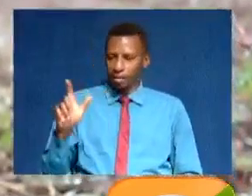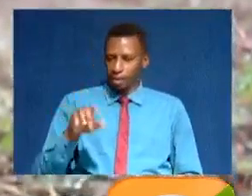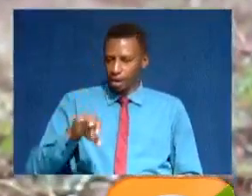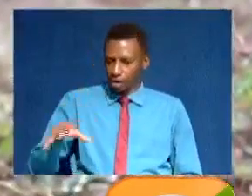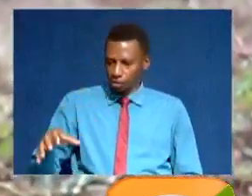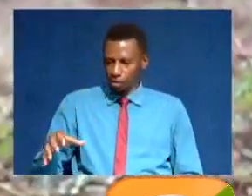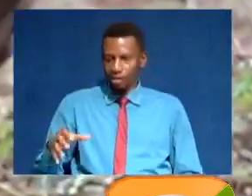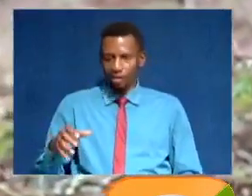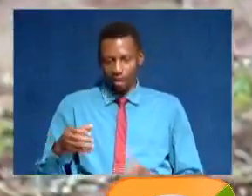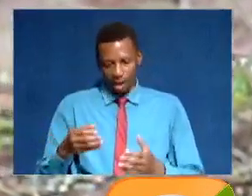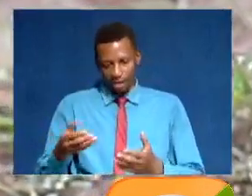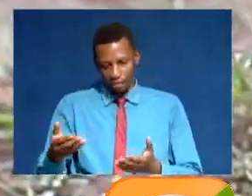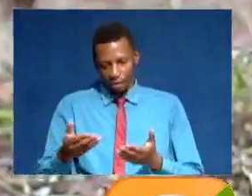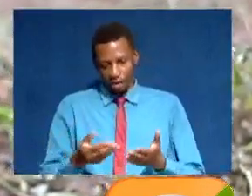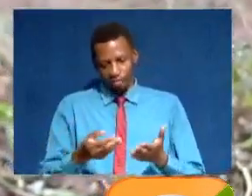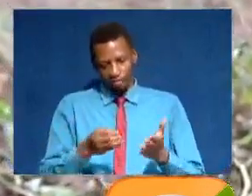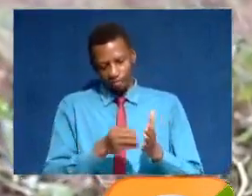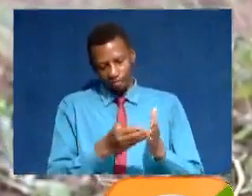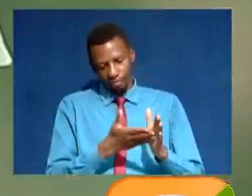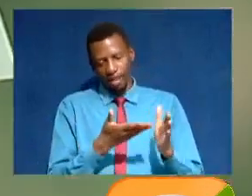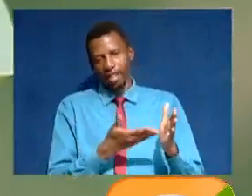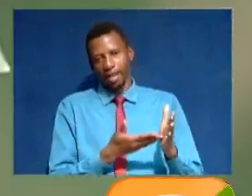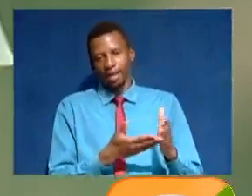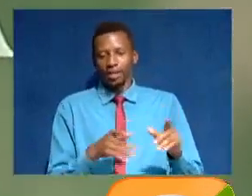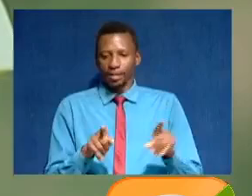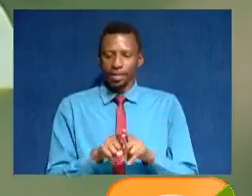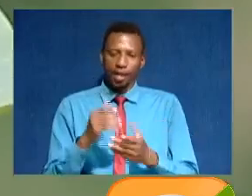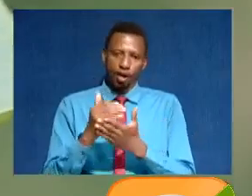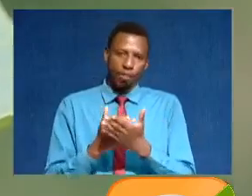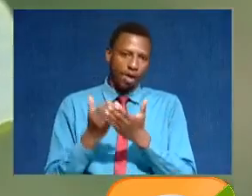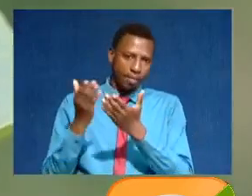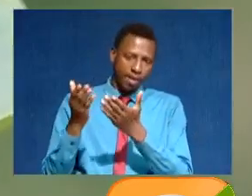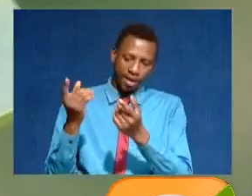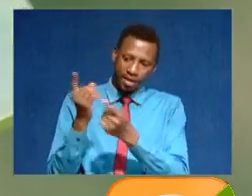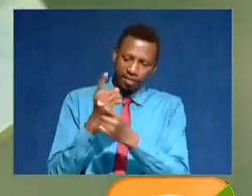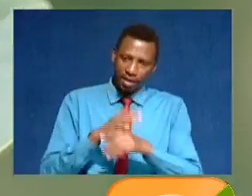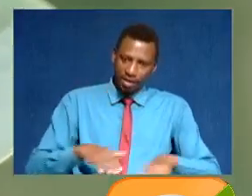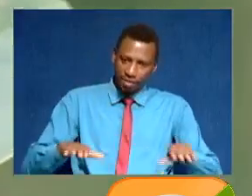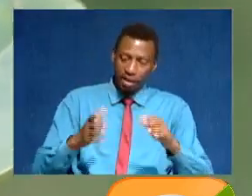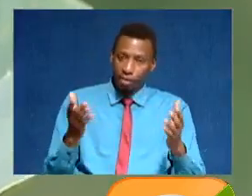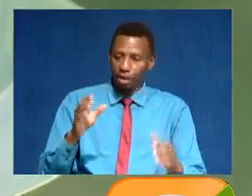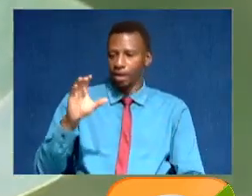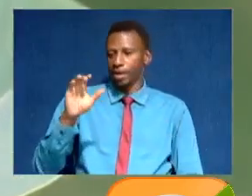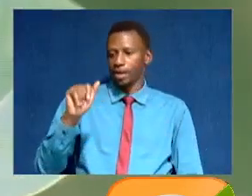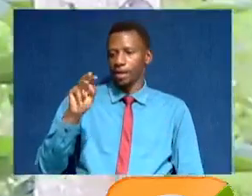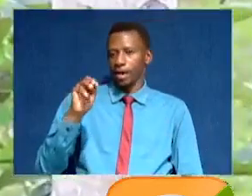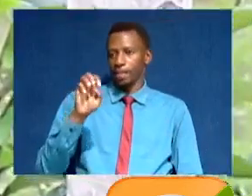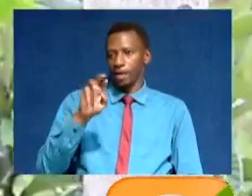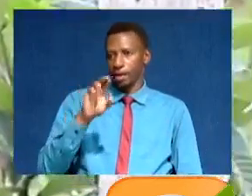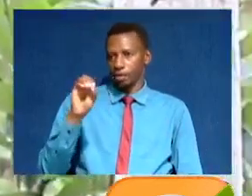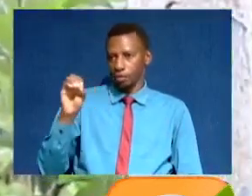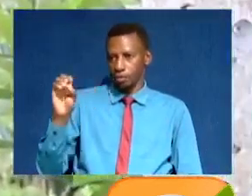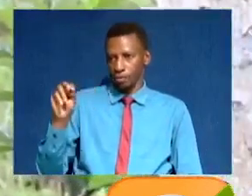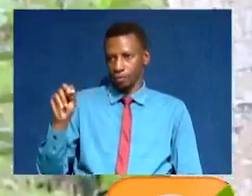onboarded. A similar program has also been rolled out at earmarked sites in Cameroon. Trees are